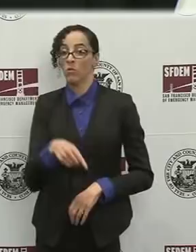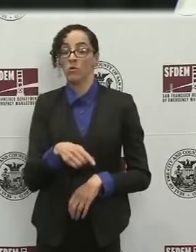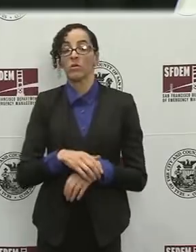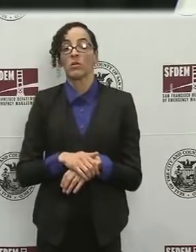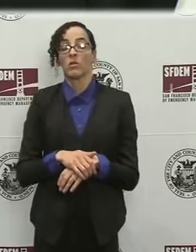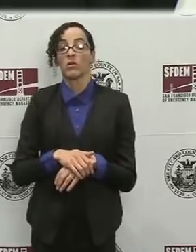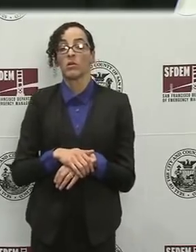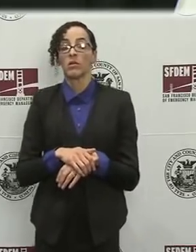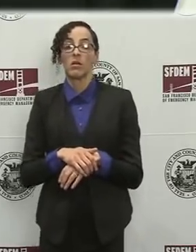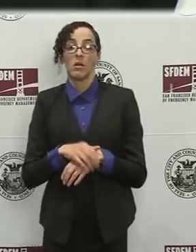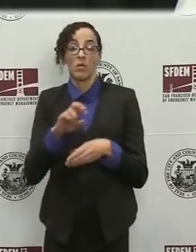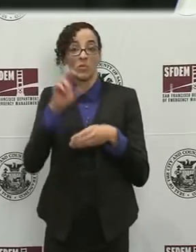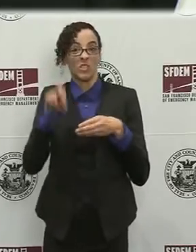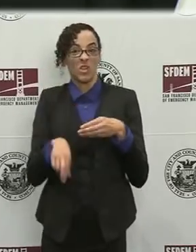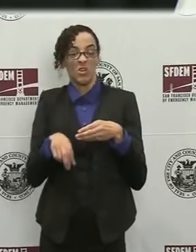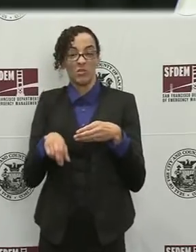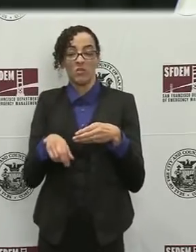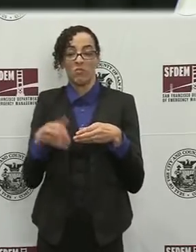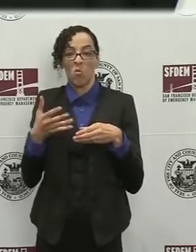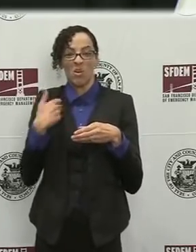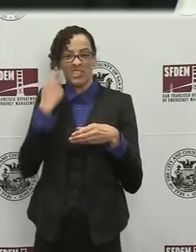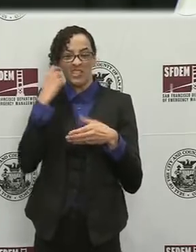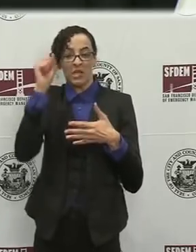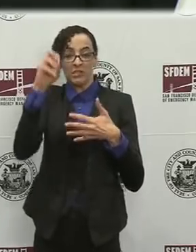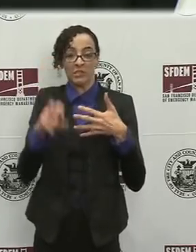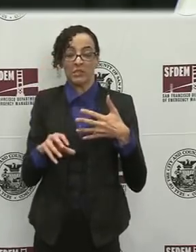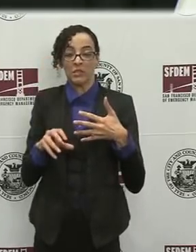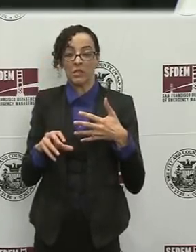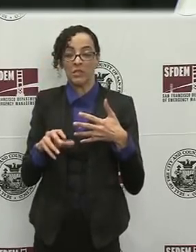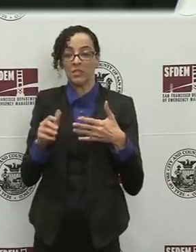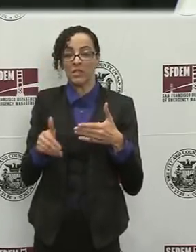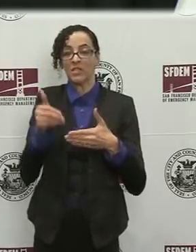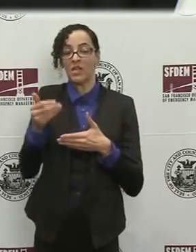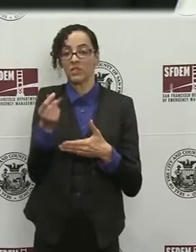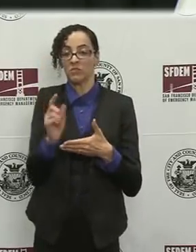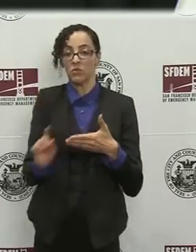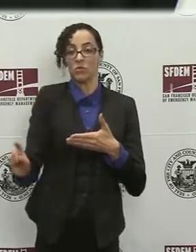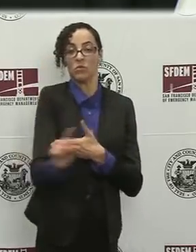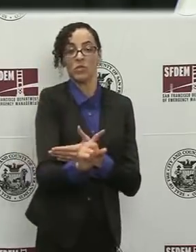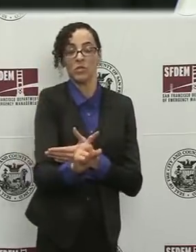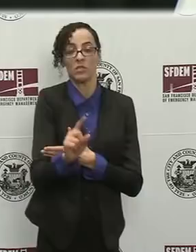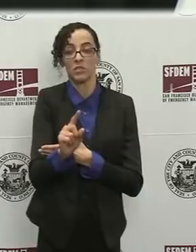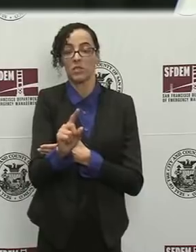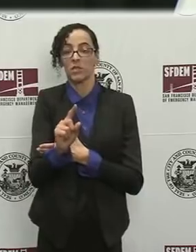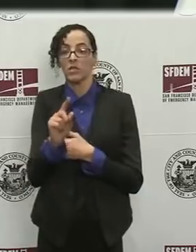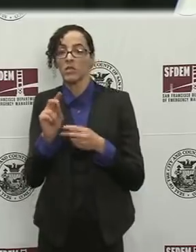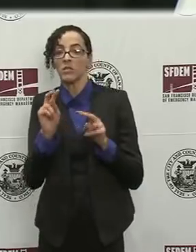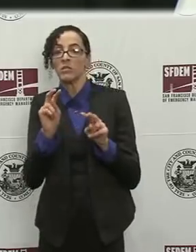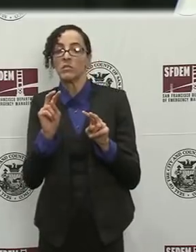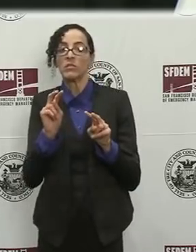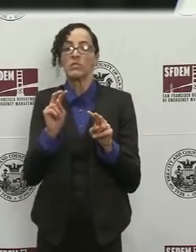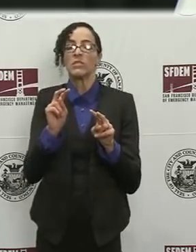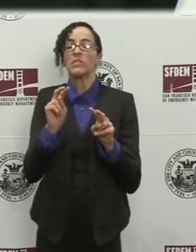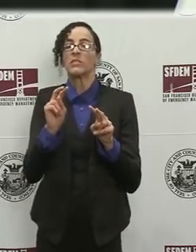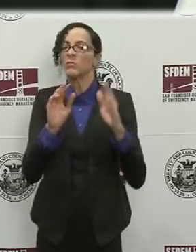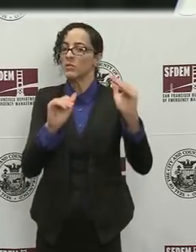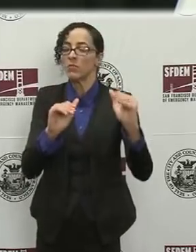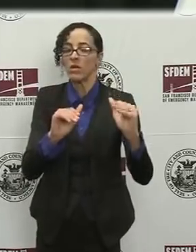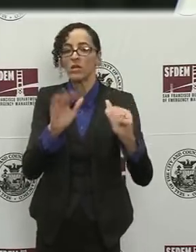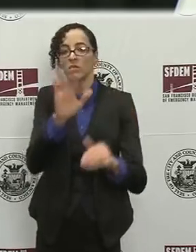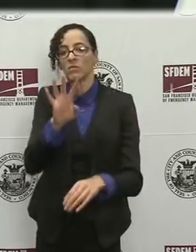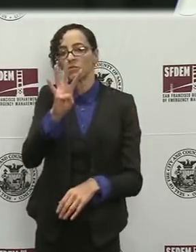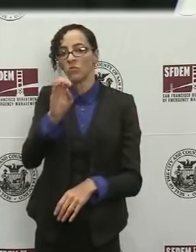we are expecting about 30 to 40% of our bus operators to not be able to show up to work.